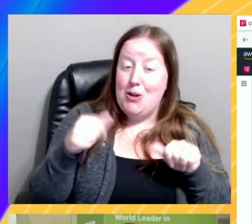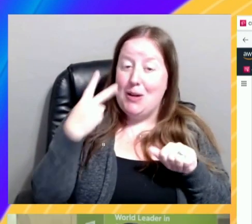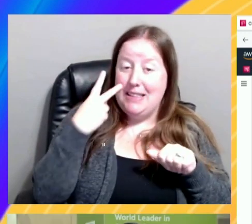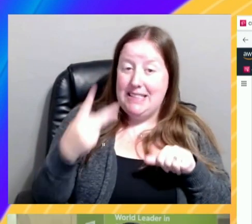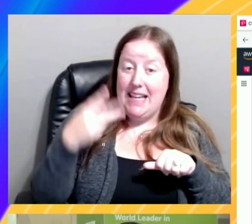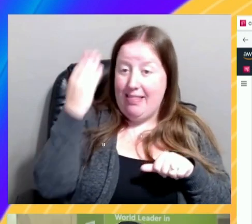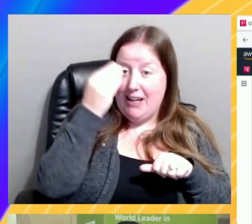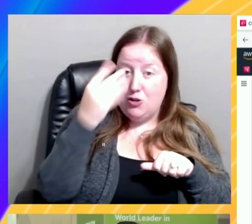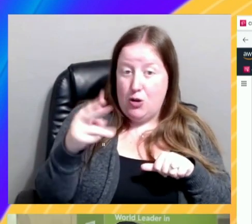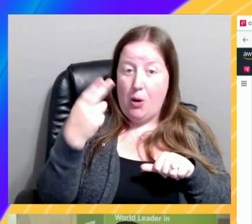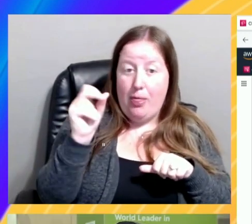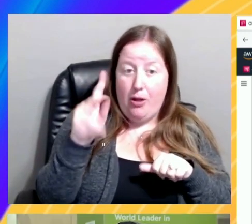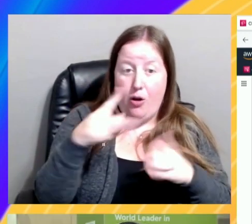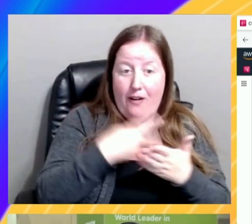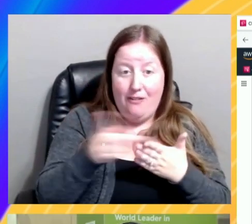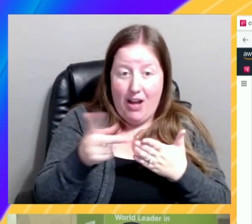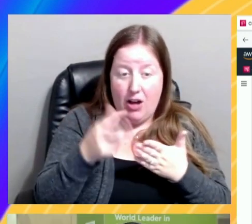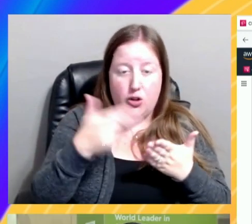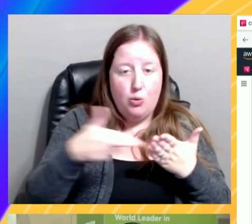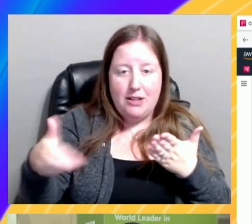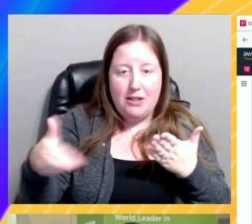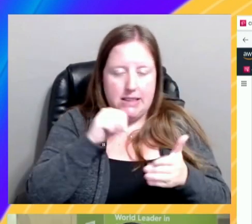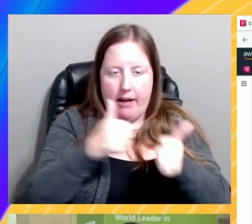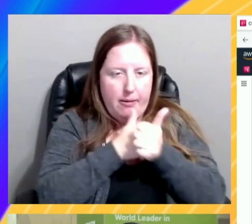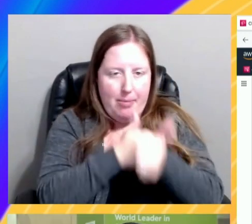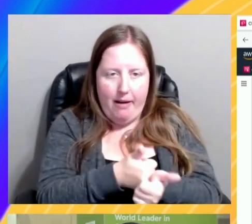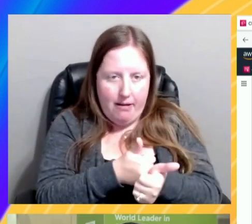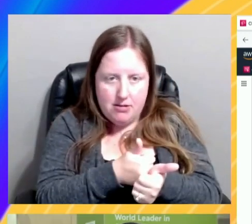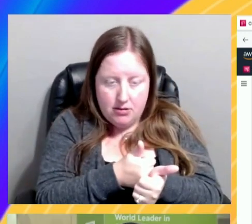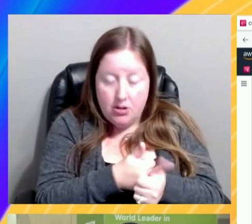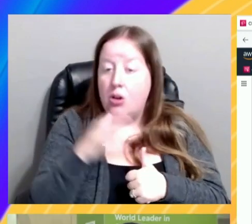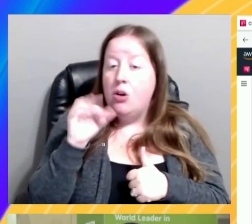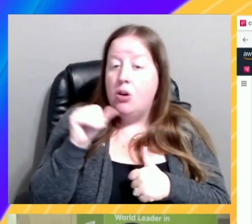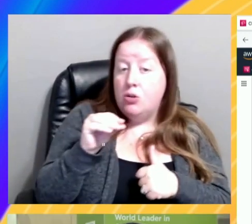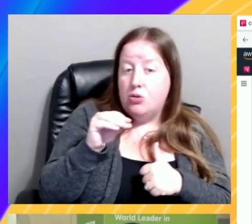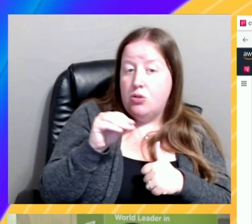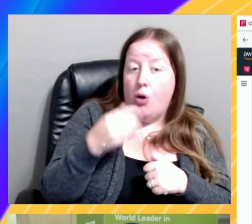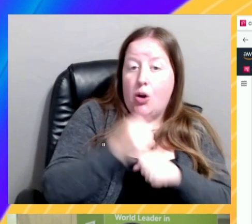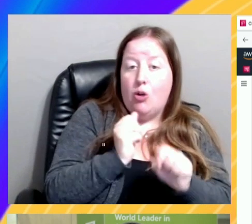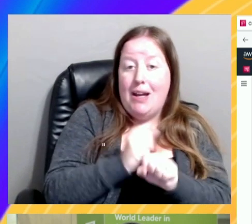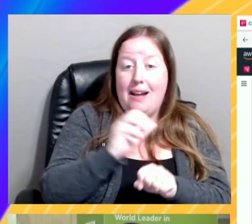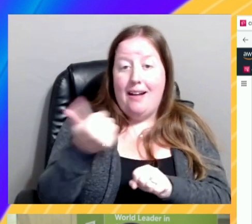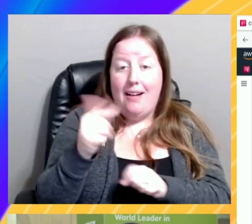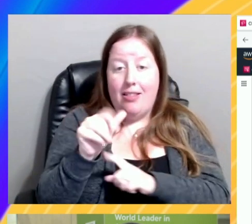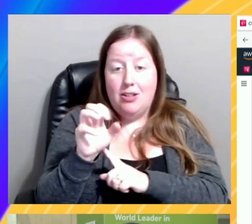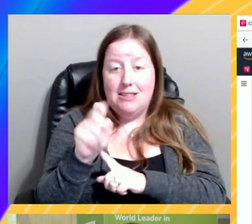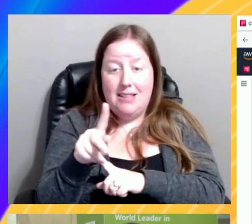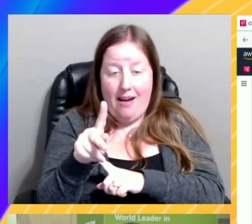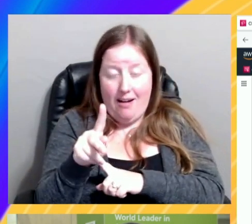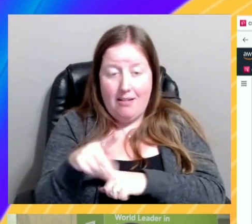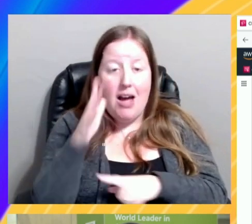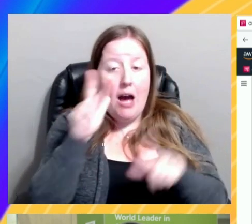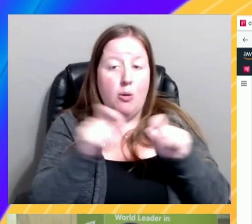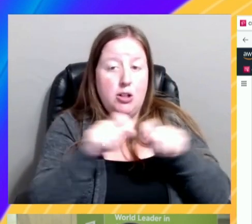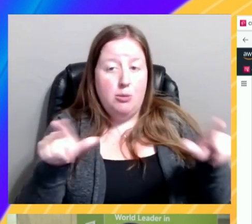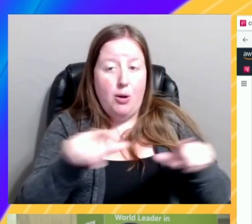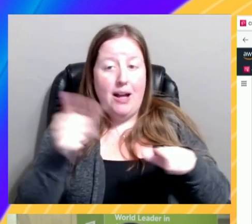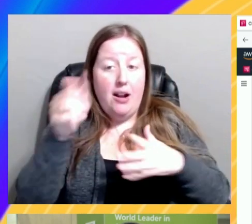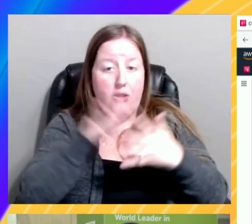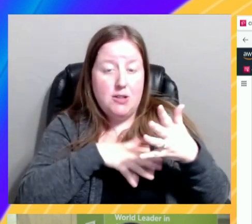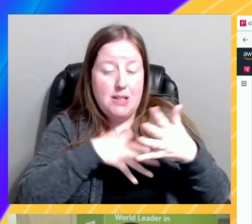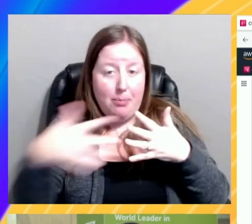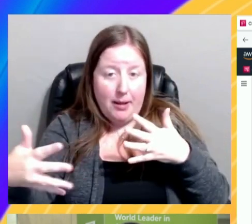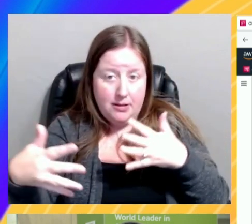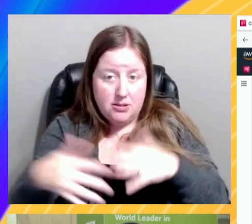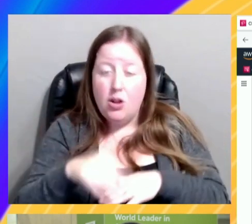failed, resources non-compliant. Okay. So let me go ahead and create another stack, and I'm going to deploy another template. The only difference with